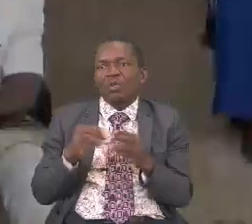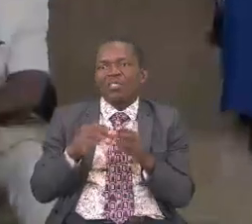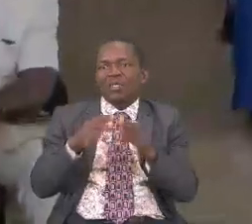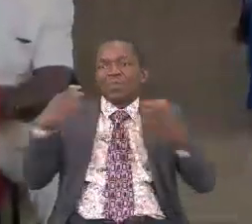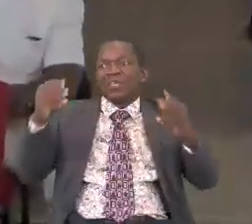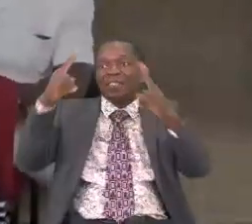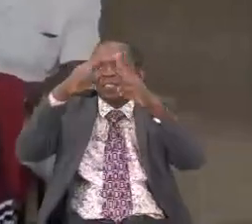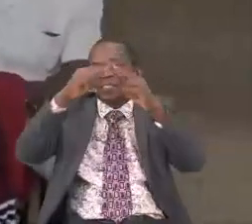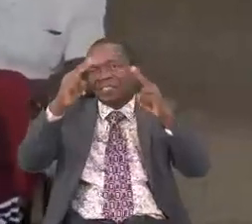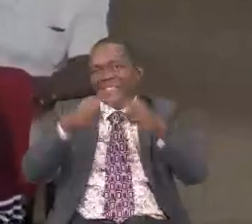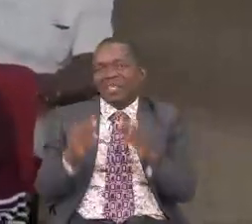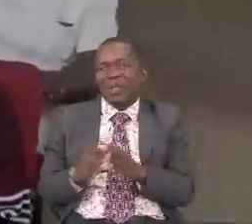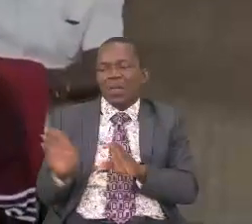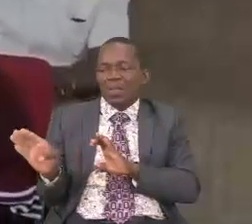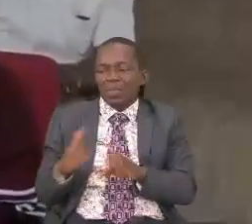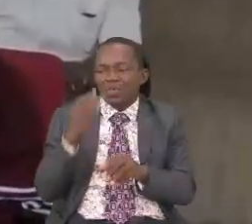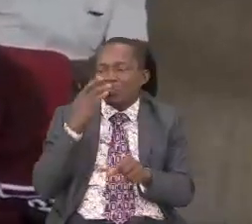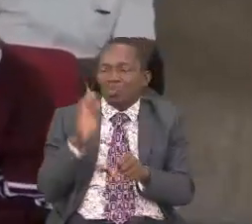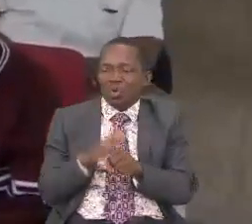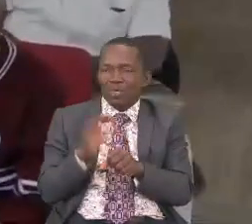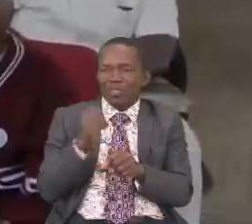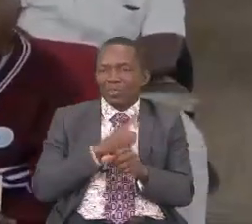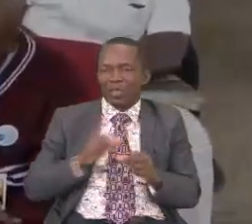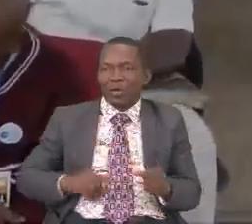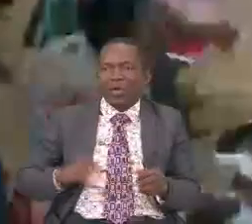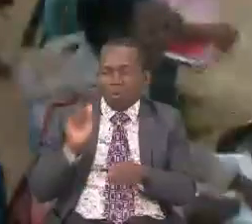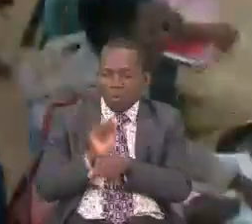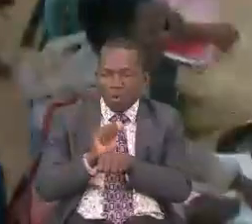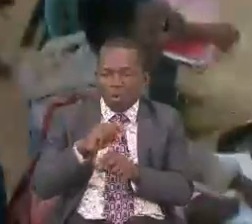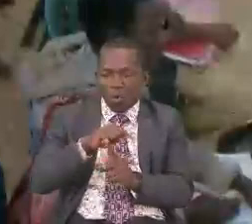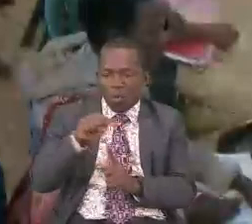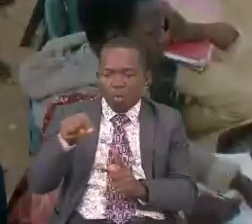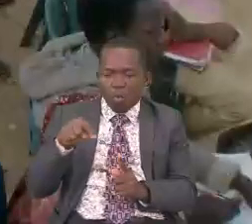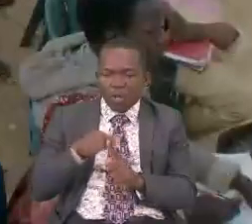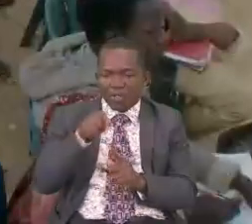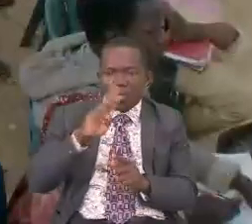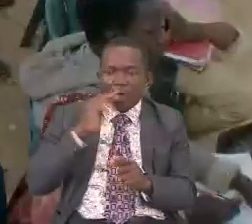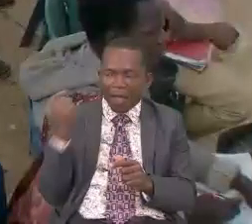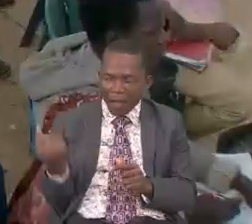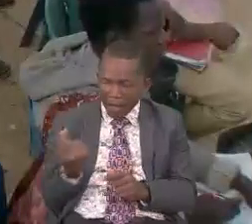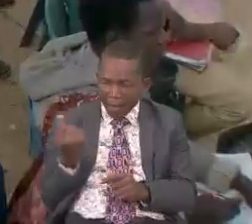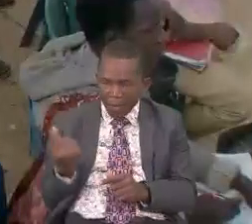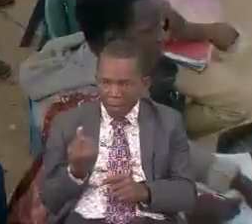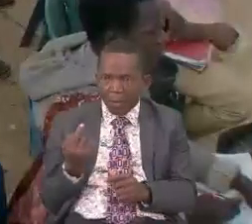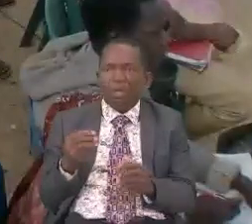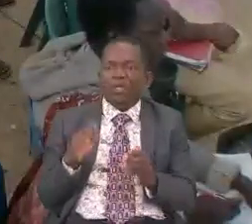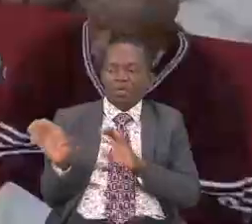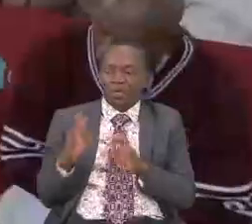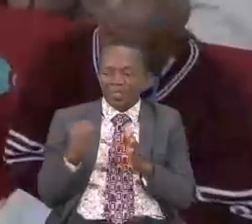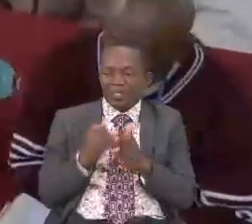the promise of God work when you are alone that the promise word when you are with other